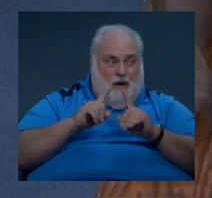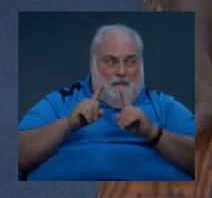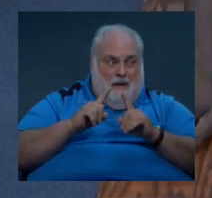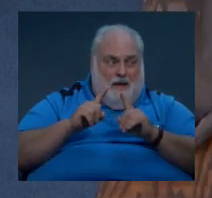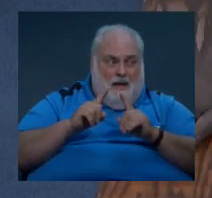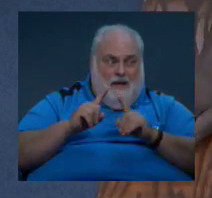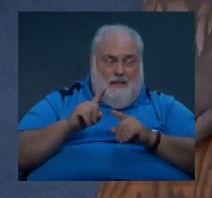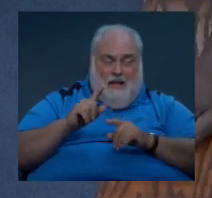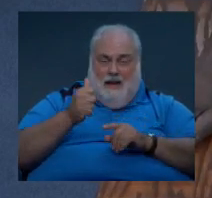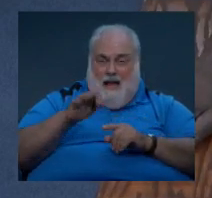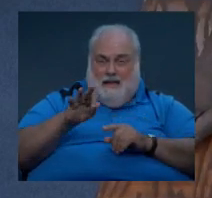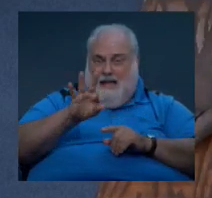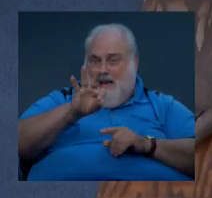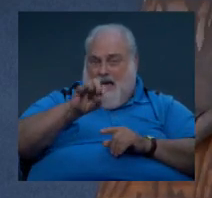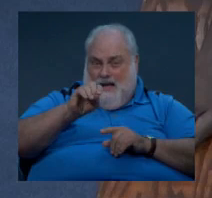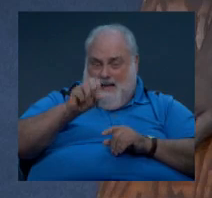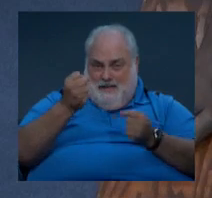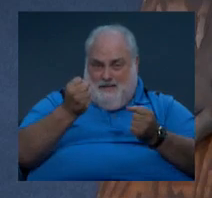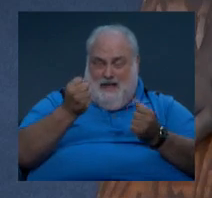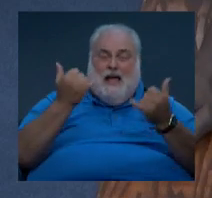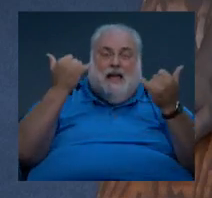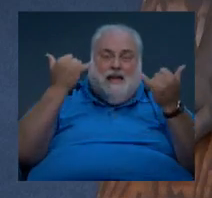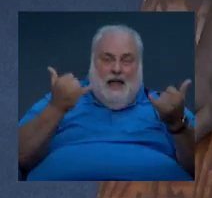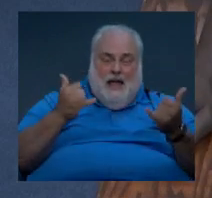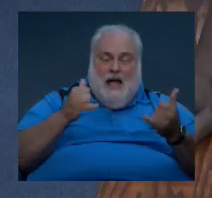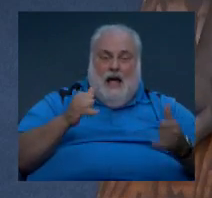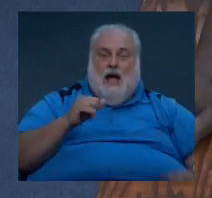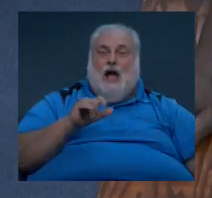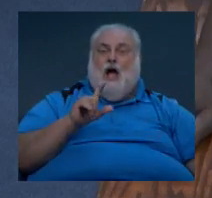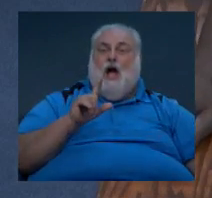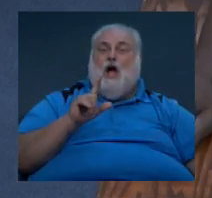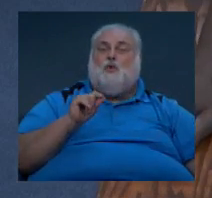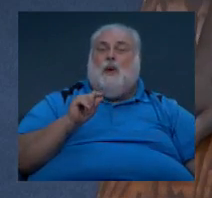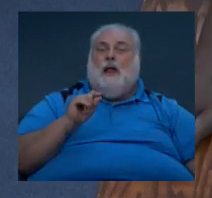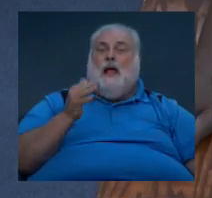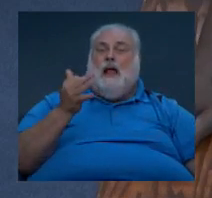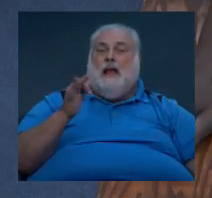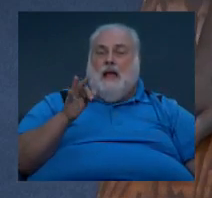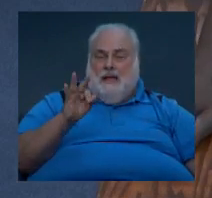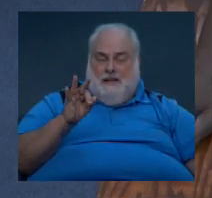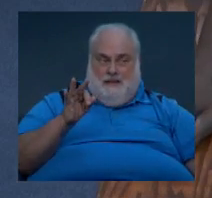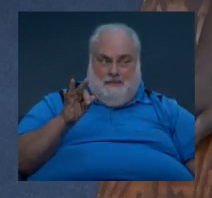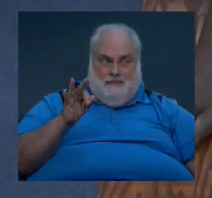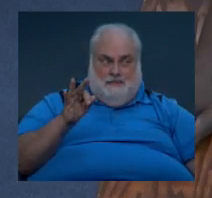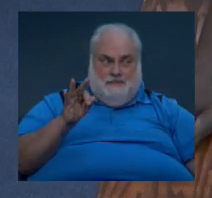the 90s. Now we're in 2019. And